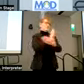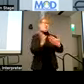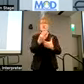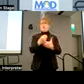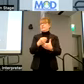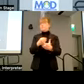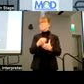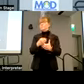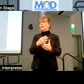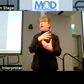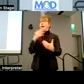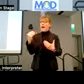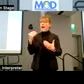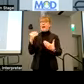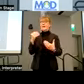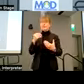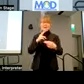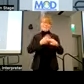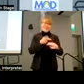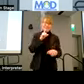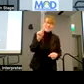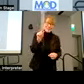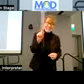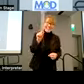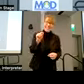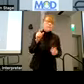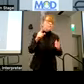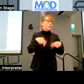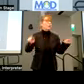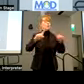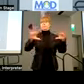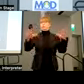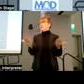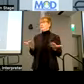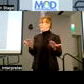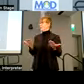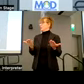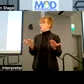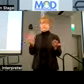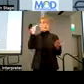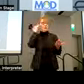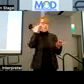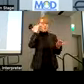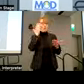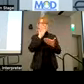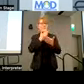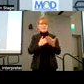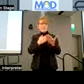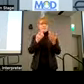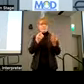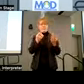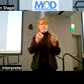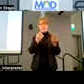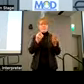And as I mentioned, Daniel is 20. So for those of you who are in this space with me, you know, some of the things that are happening to me as his mother